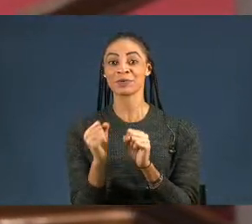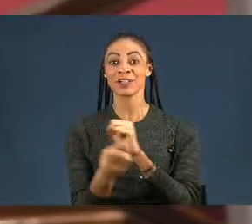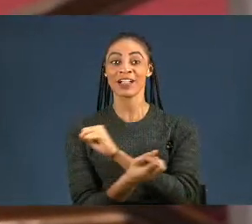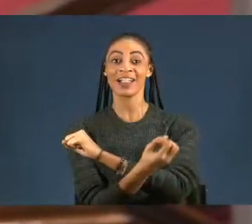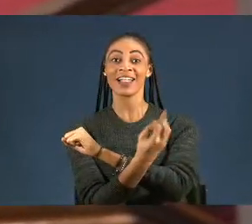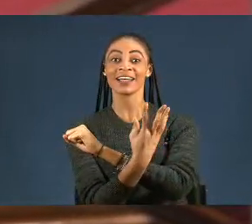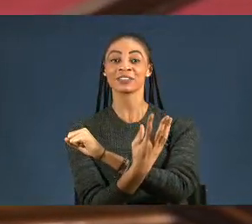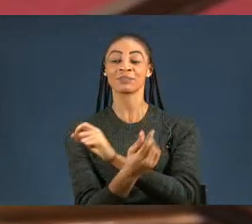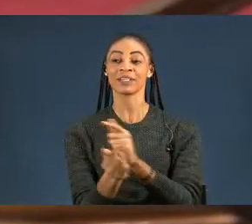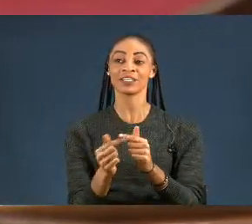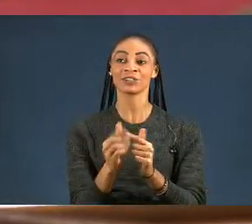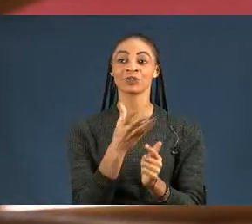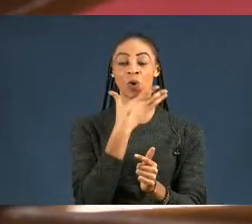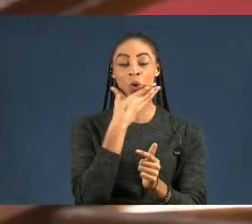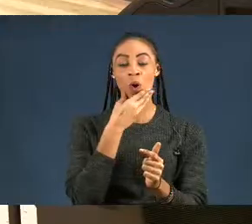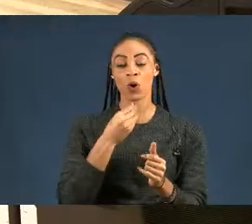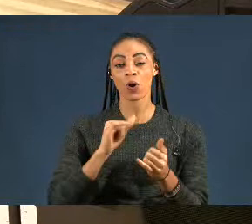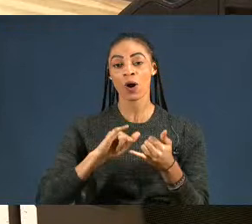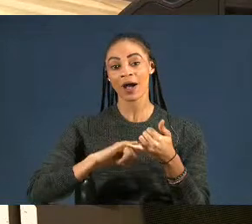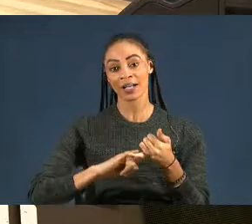Because he didn't know when you are doing that.